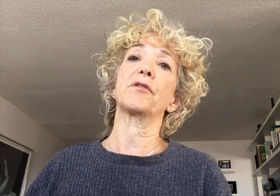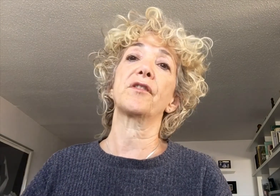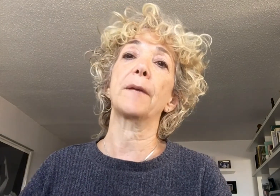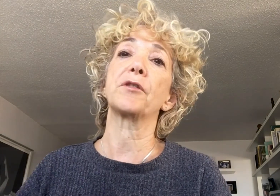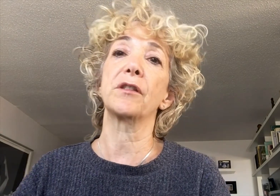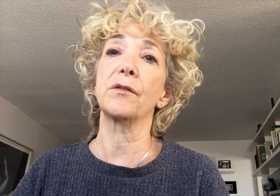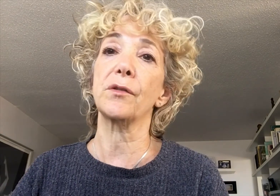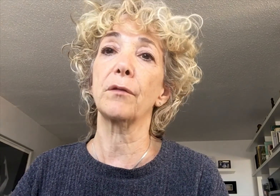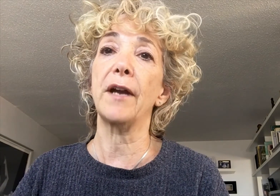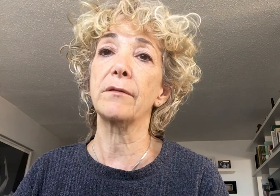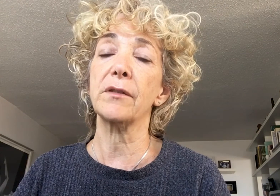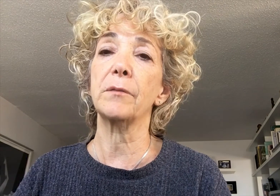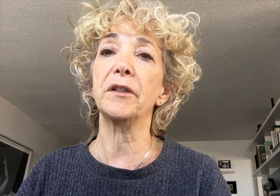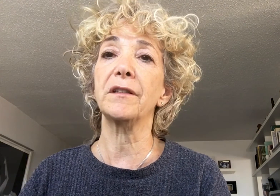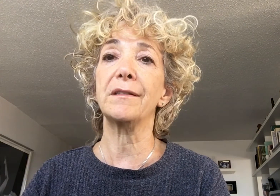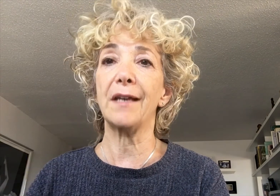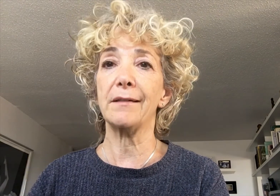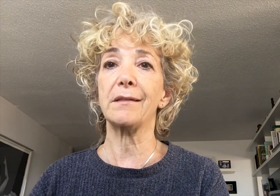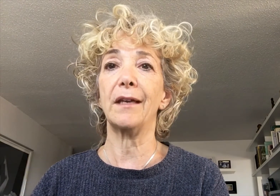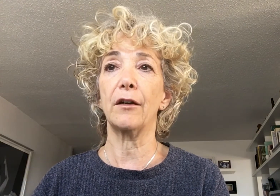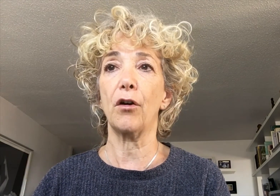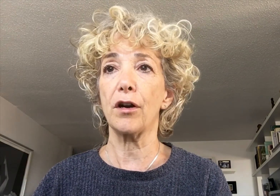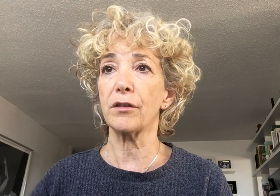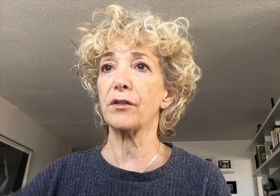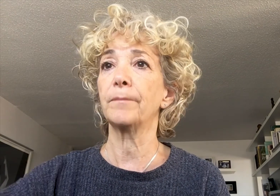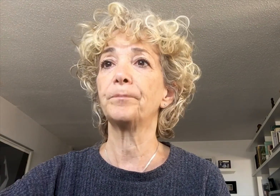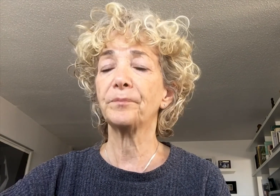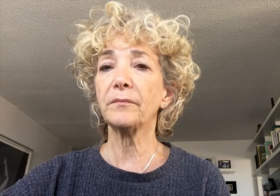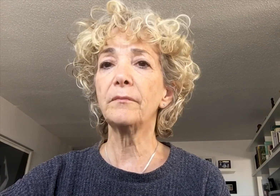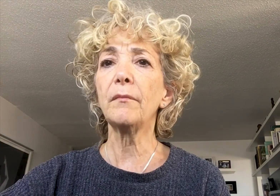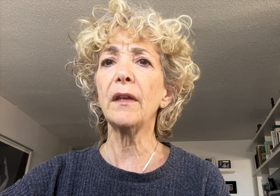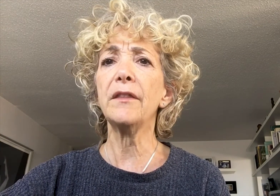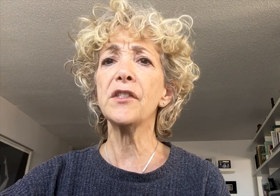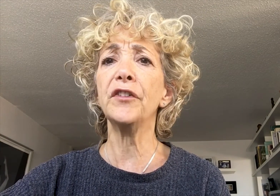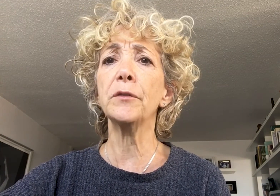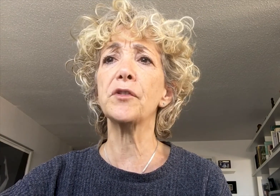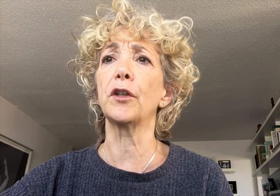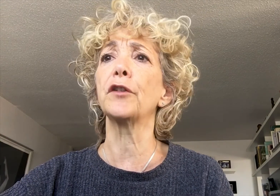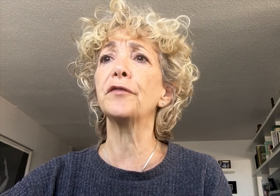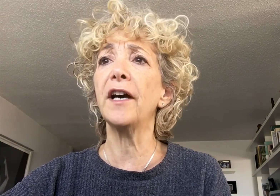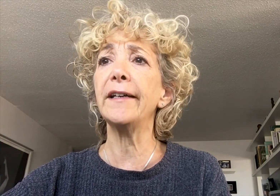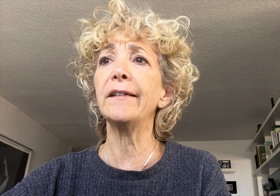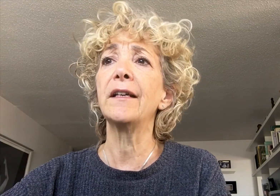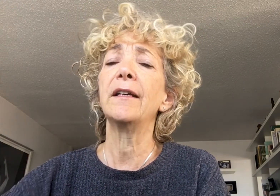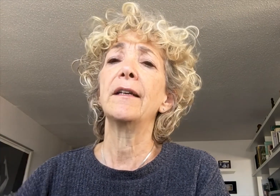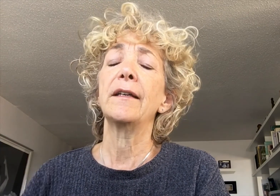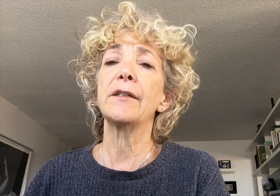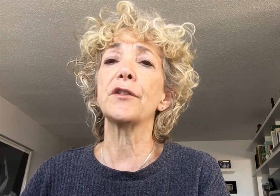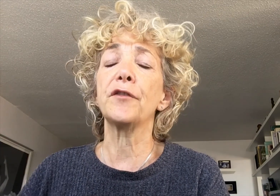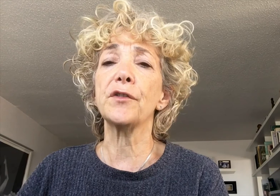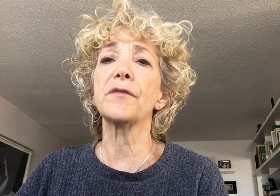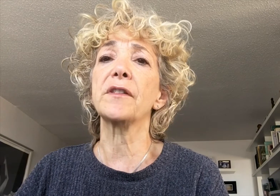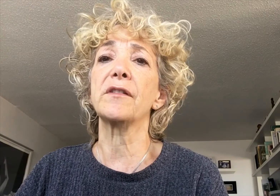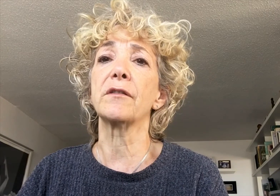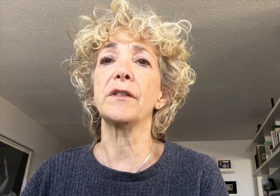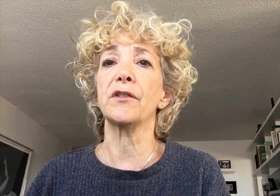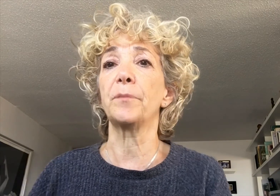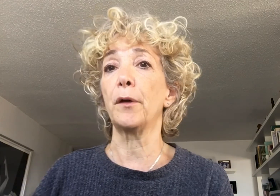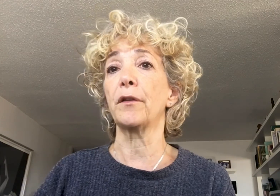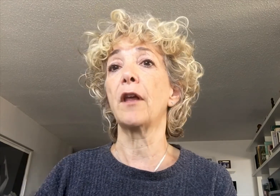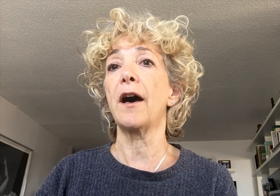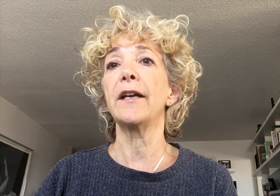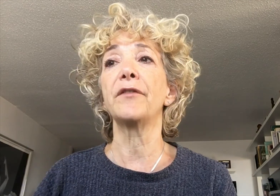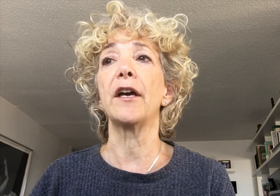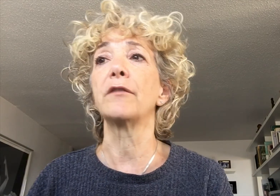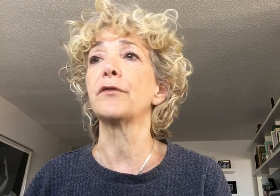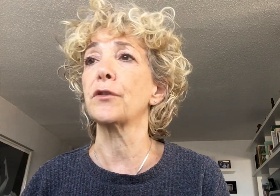people's perceptions around disability, dance, and art. This film, Solo Flight, is the first of a series of